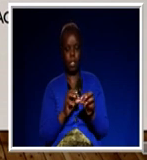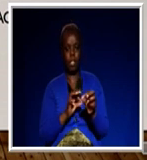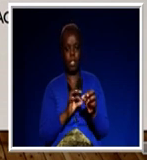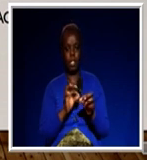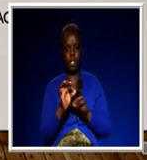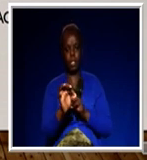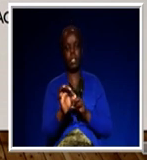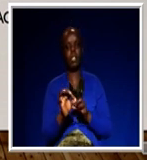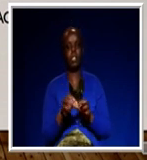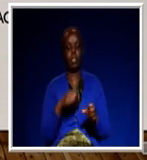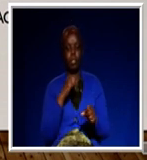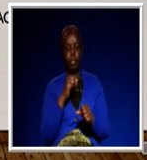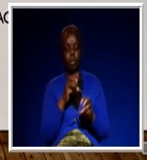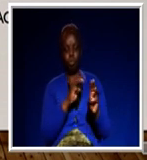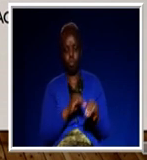0.